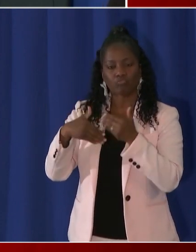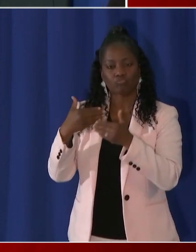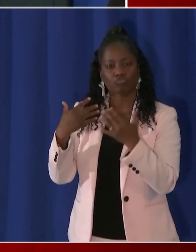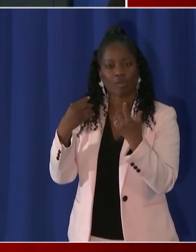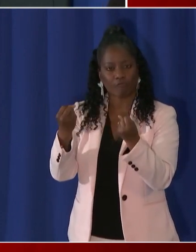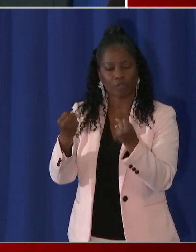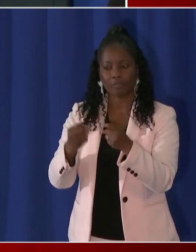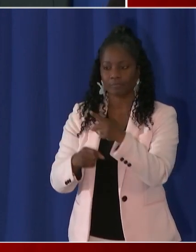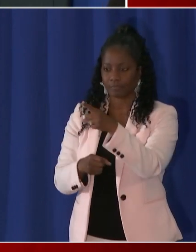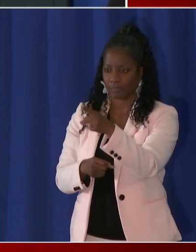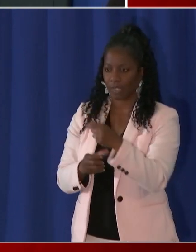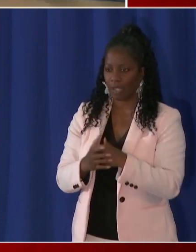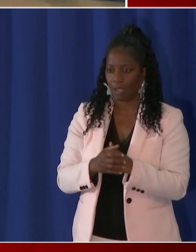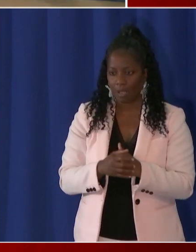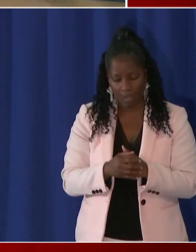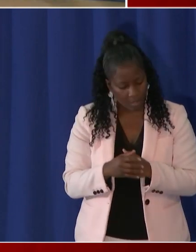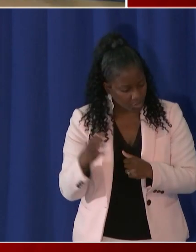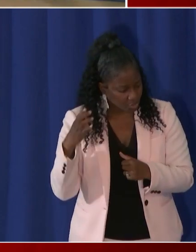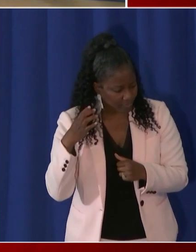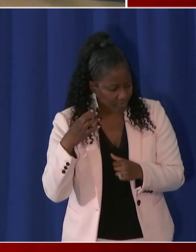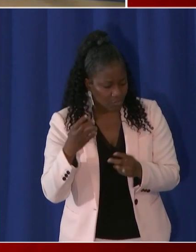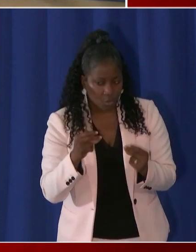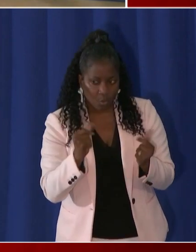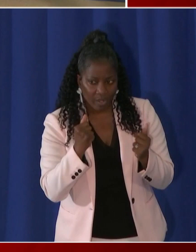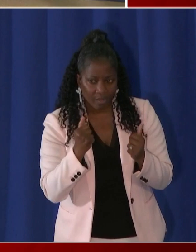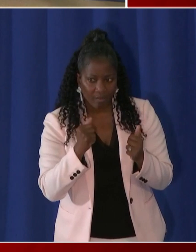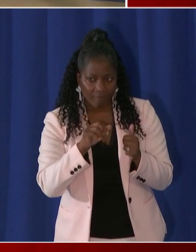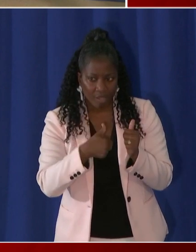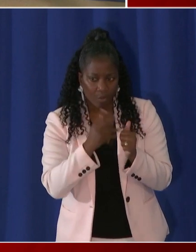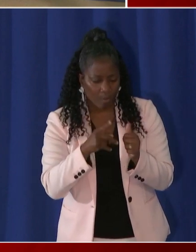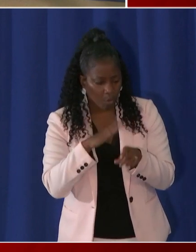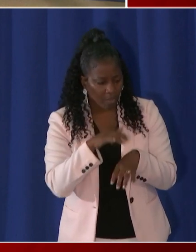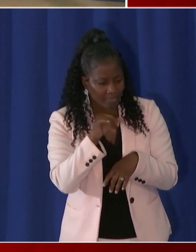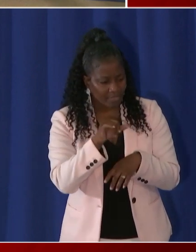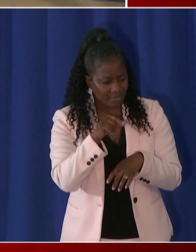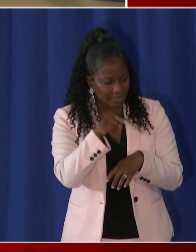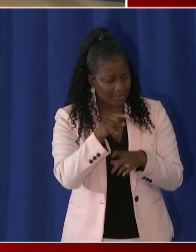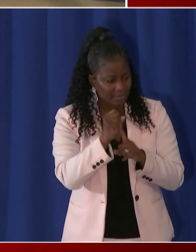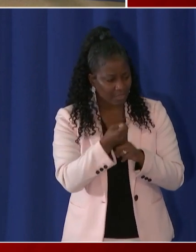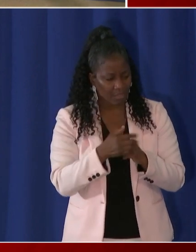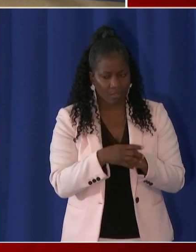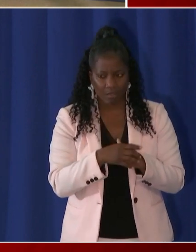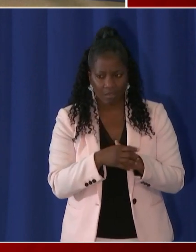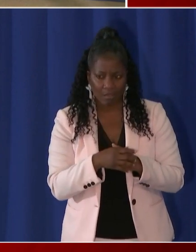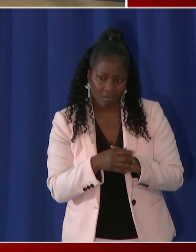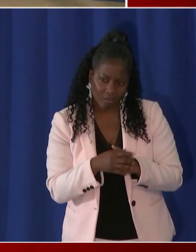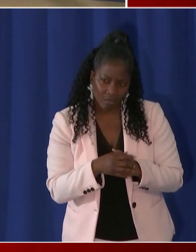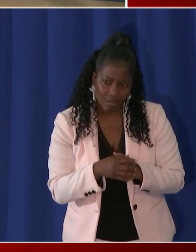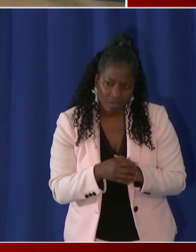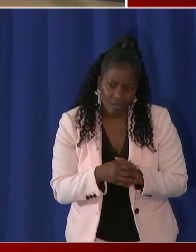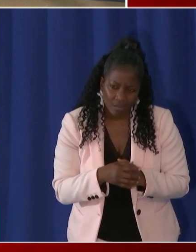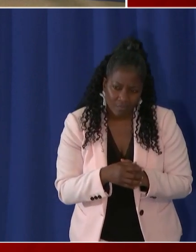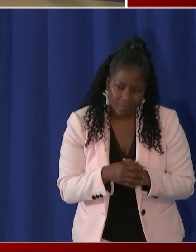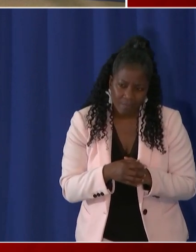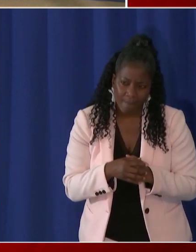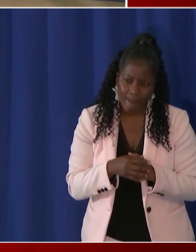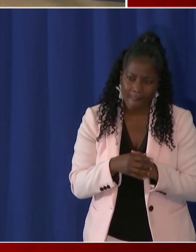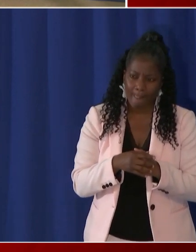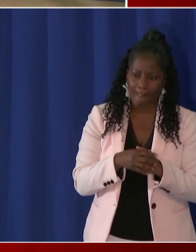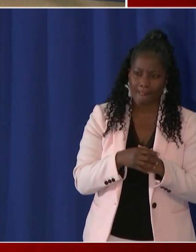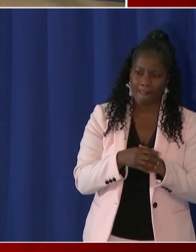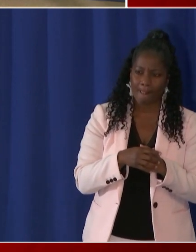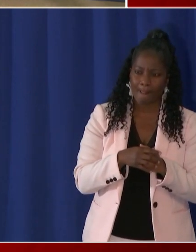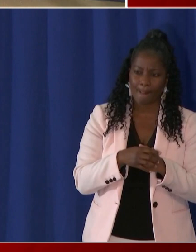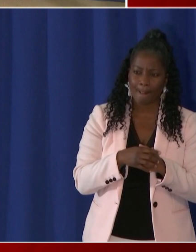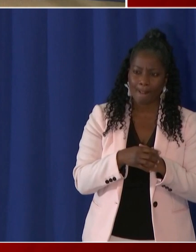there. Yes, Chief, as a quick follow-up again on this sniper case. Yeah. Is it known at all about whether the individual who's believed